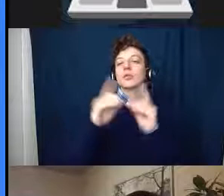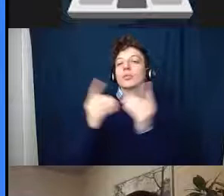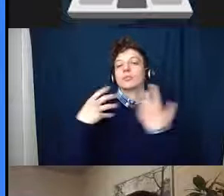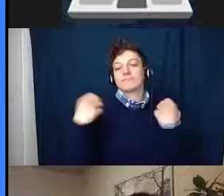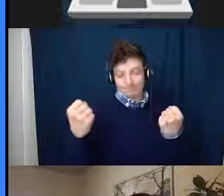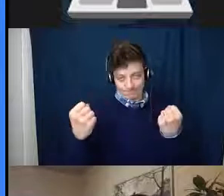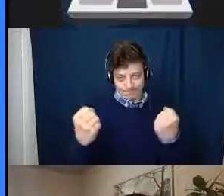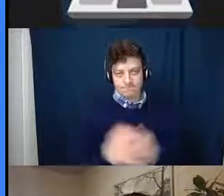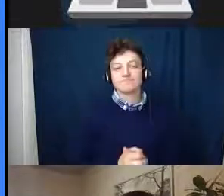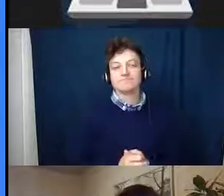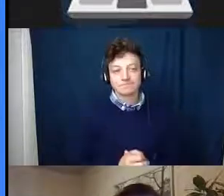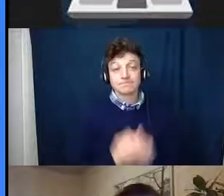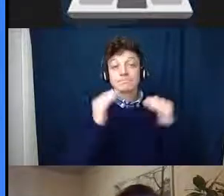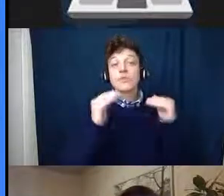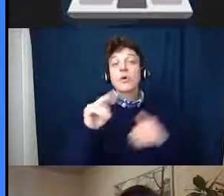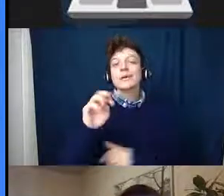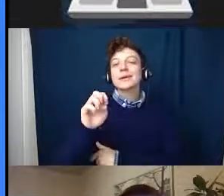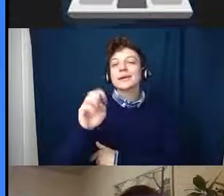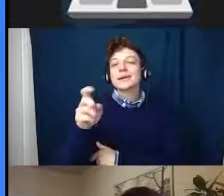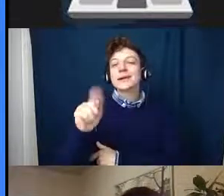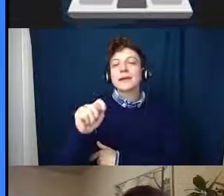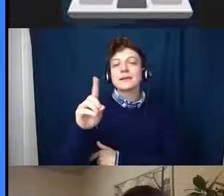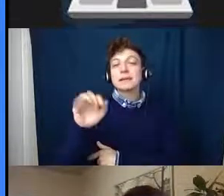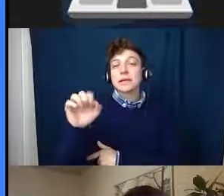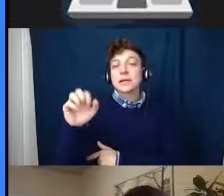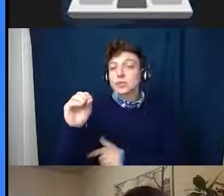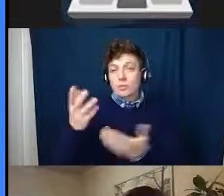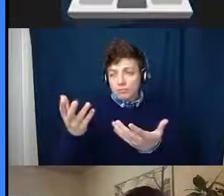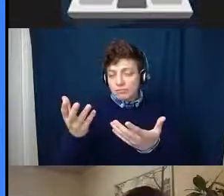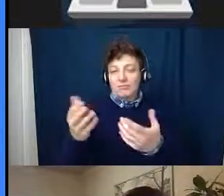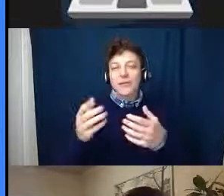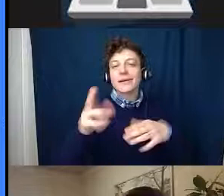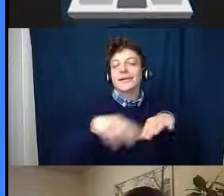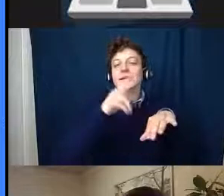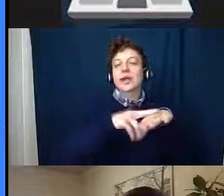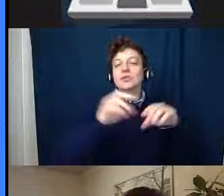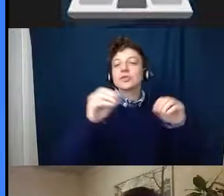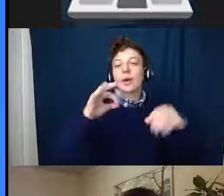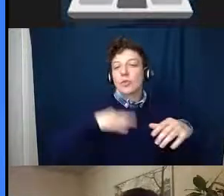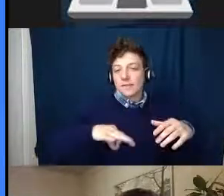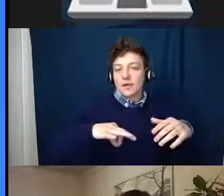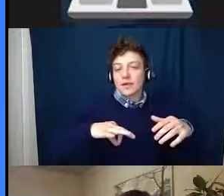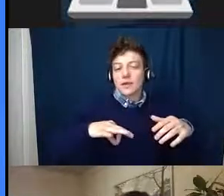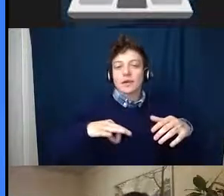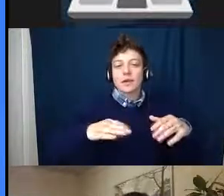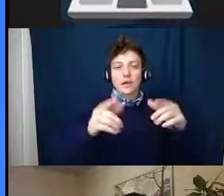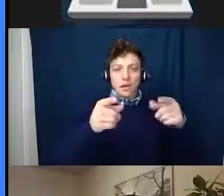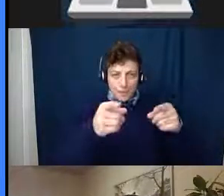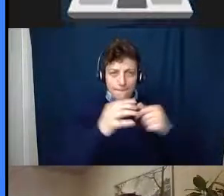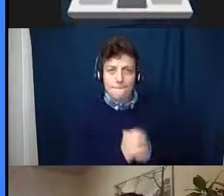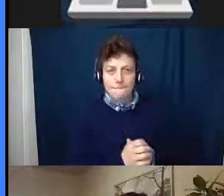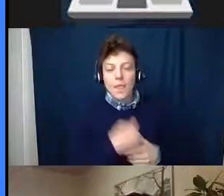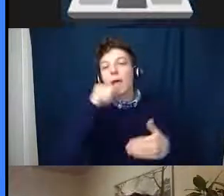And so Next Distro is a national nonprofit. It's an online and mail-based harm reduction service designed to reduce overdose